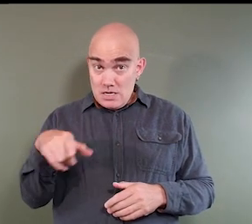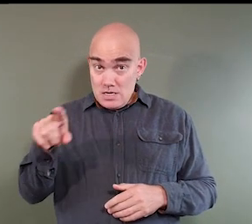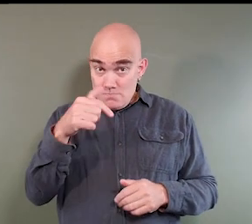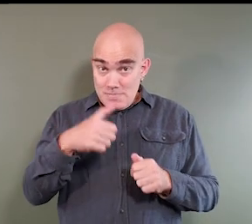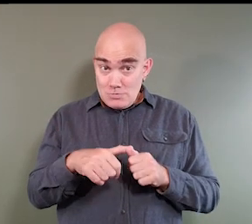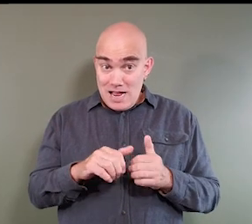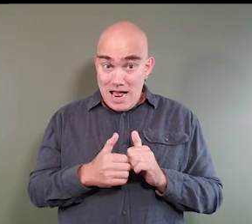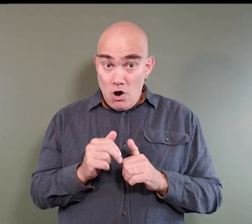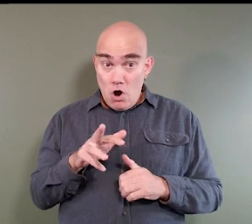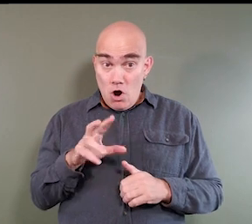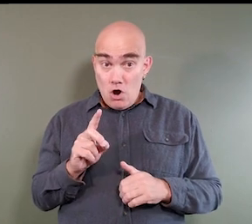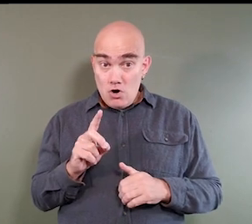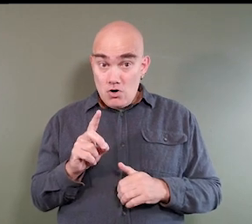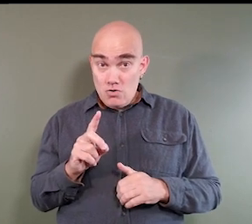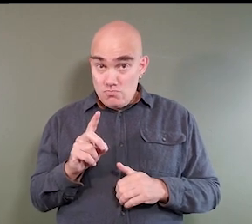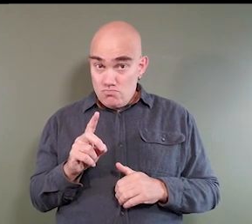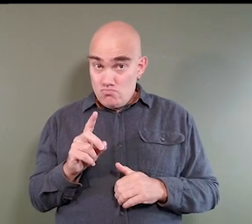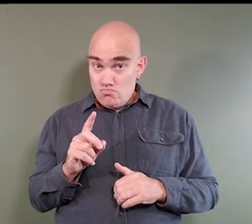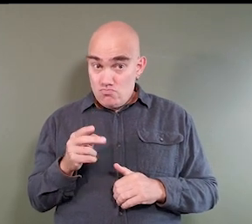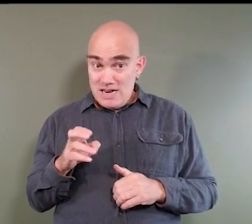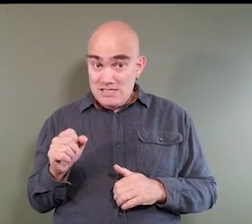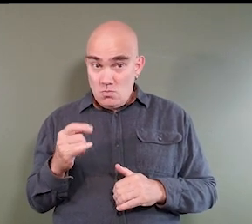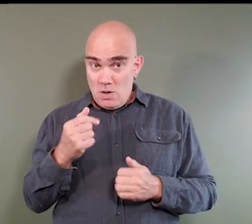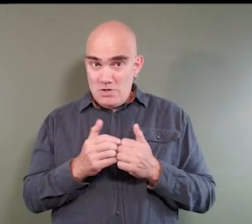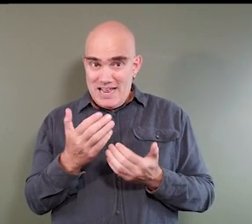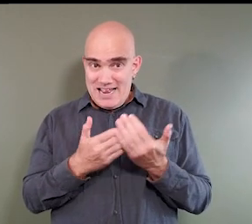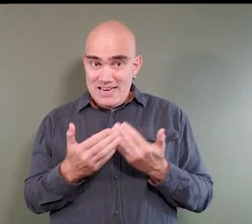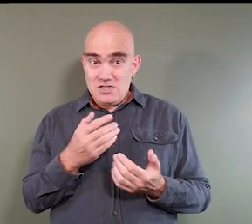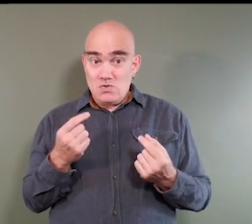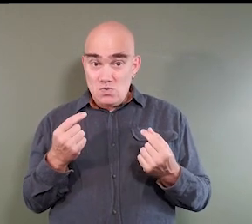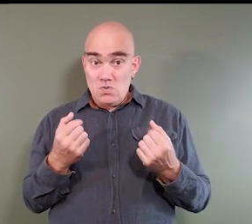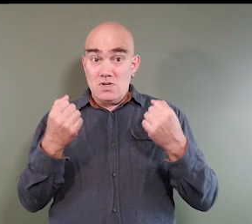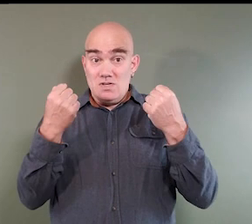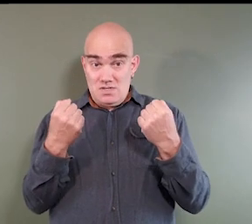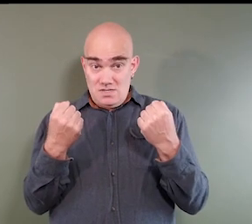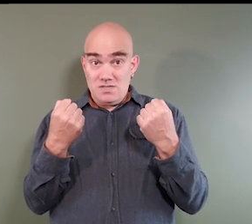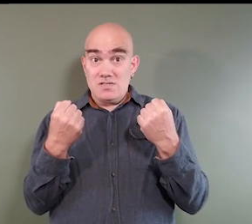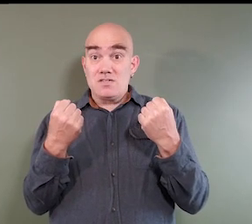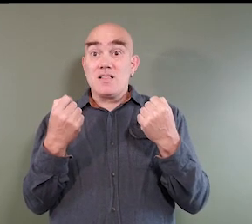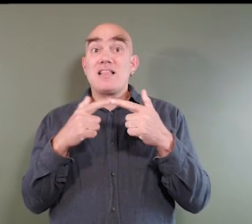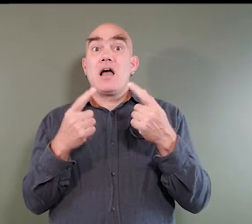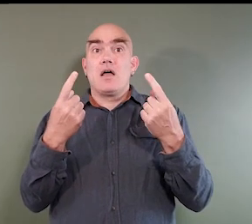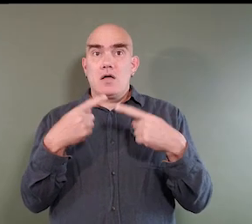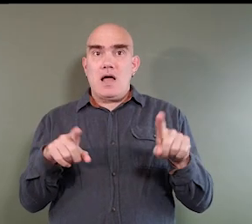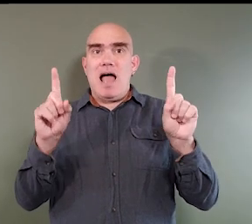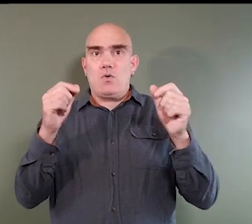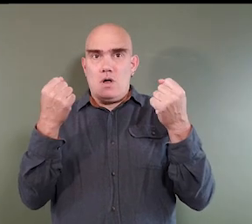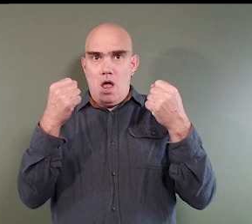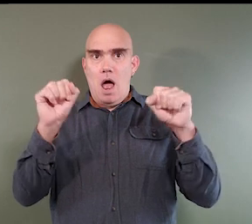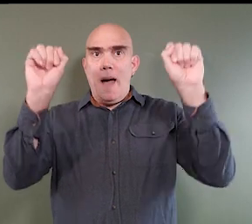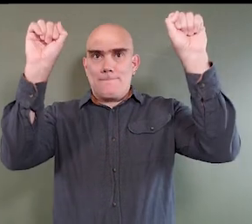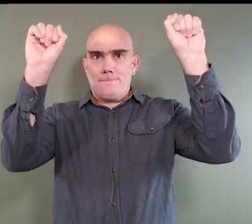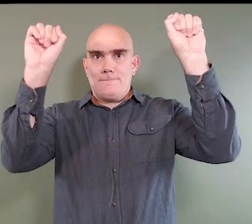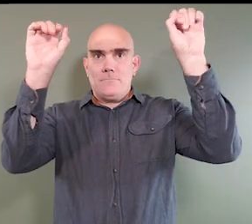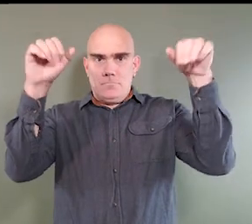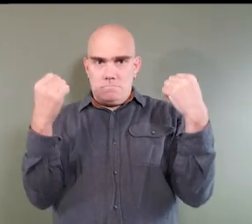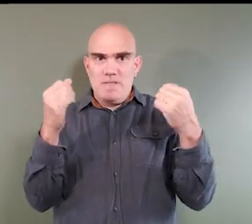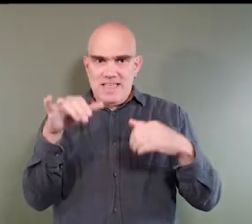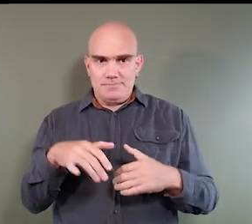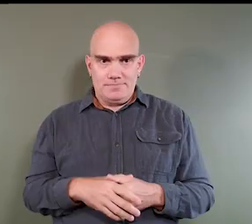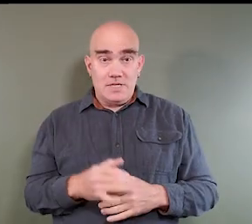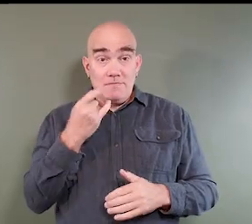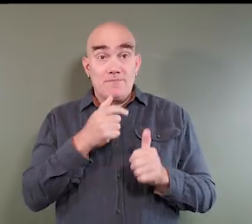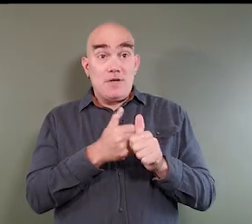Arnold presses are the ones with your hands. Your palms are facing you to start. And as you go up, your palms face outward. If